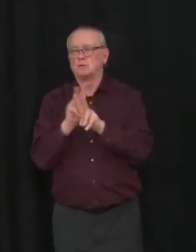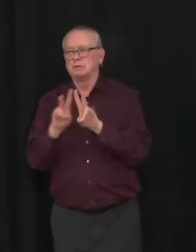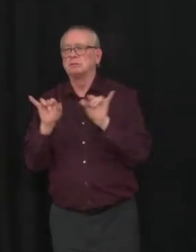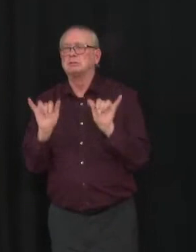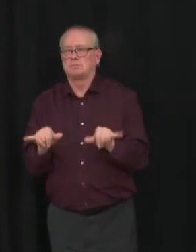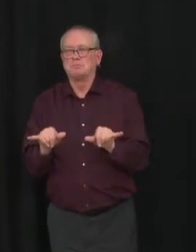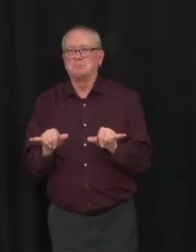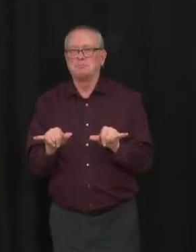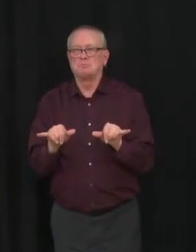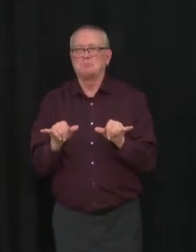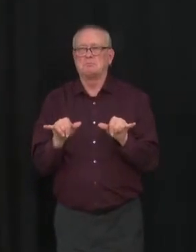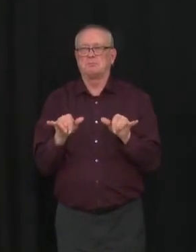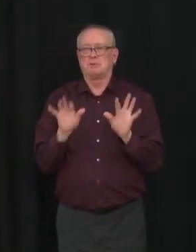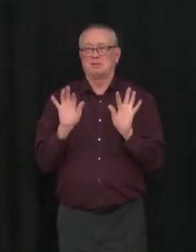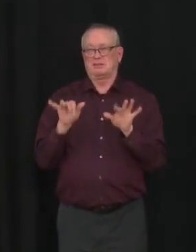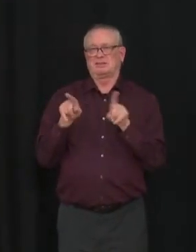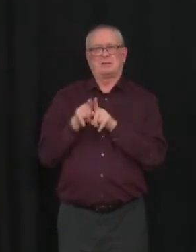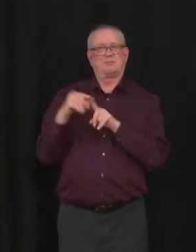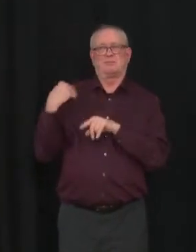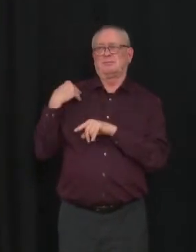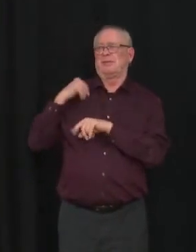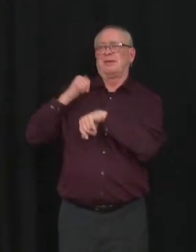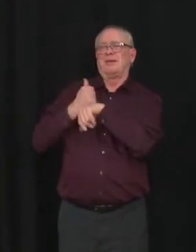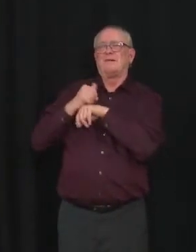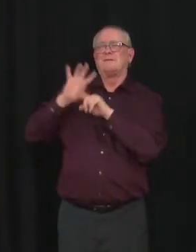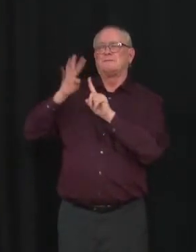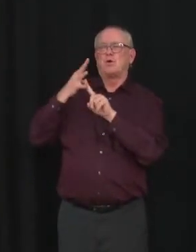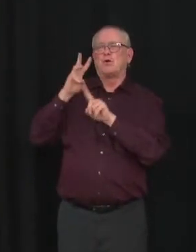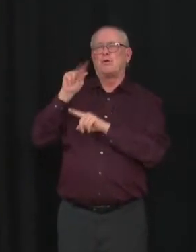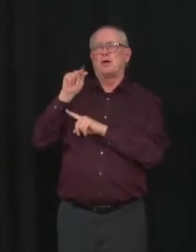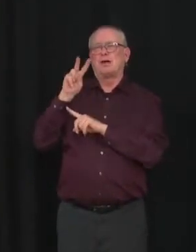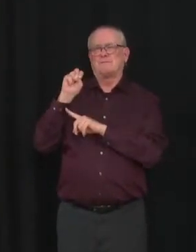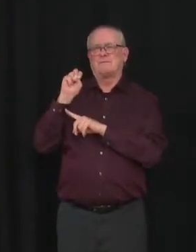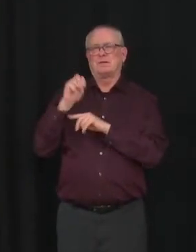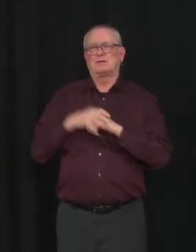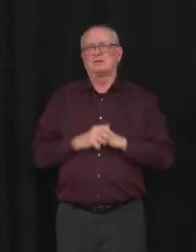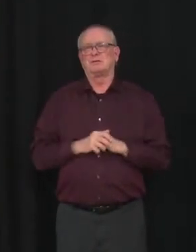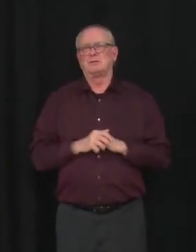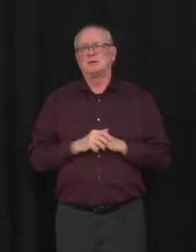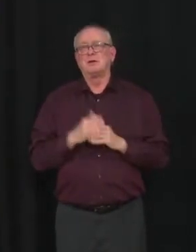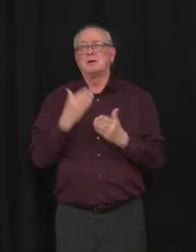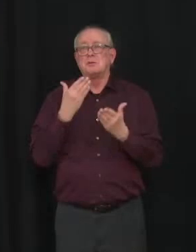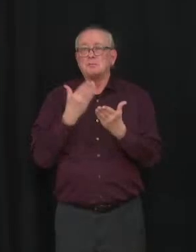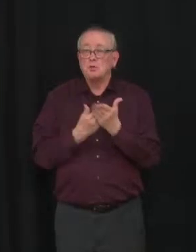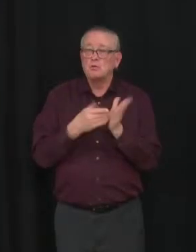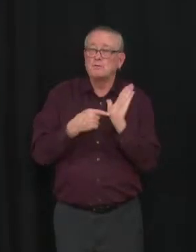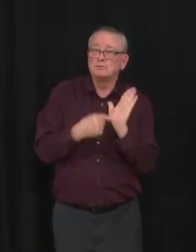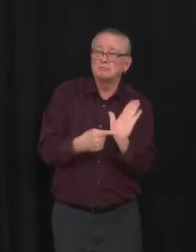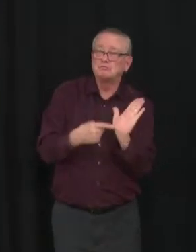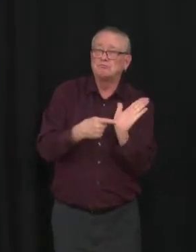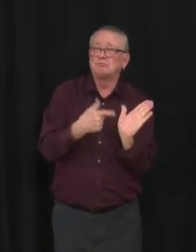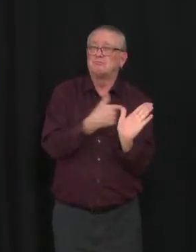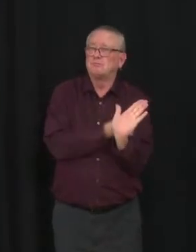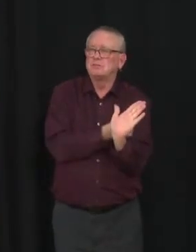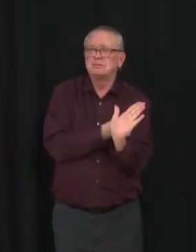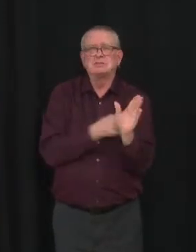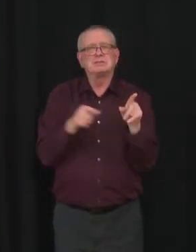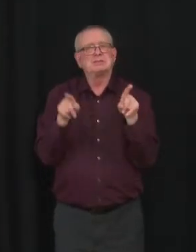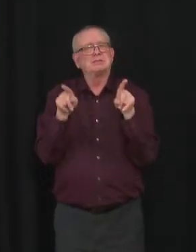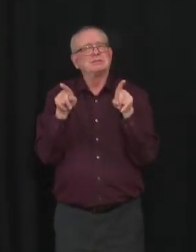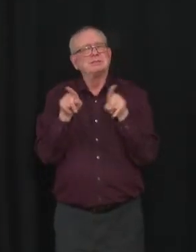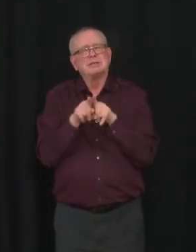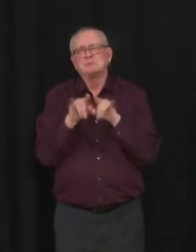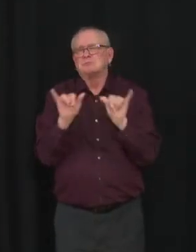wave, and the restriction exemption program applies to a number of locations, and that's been further measures have been added on by certain